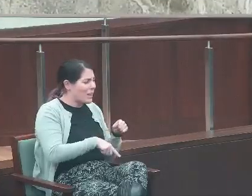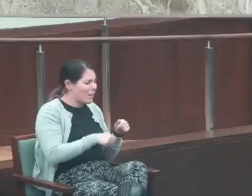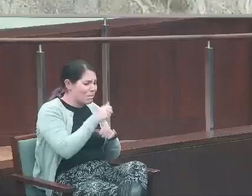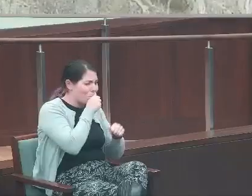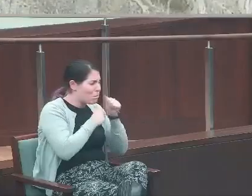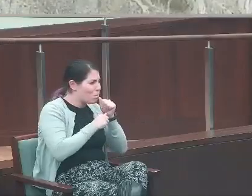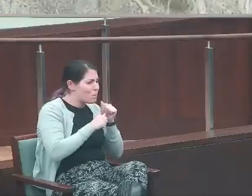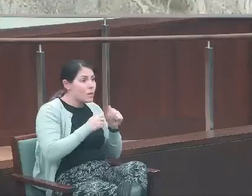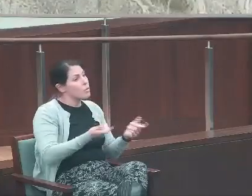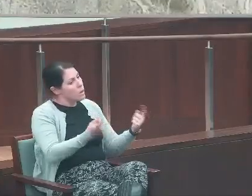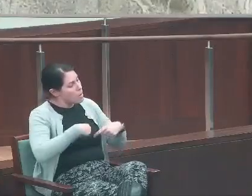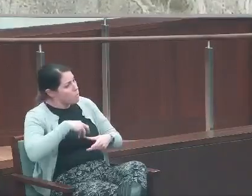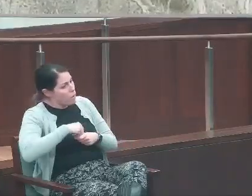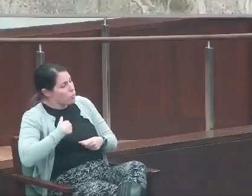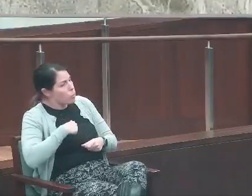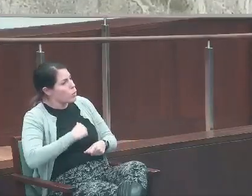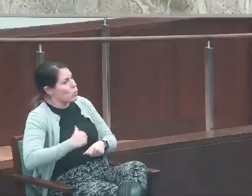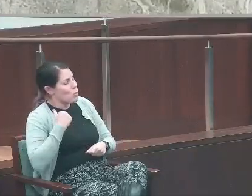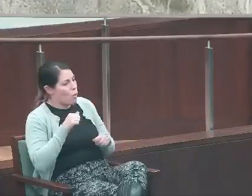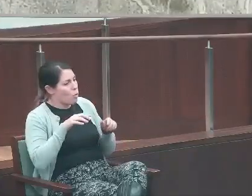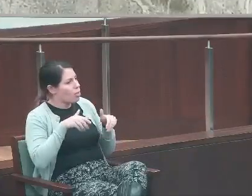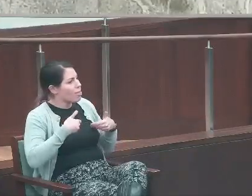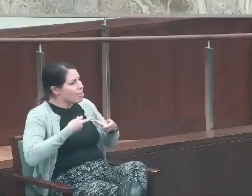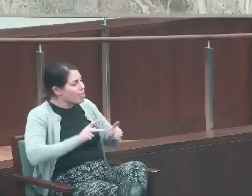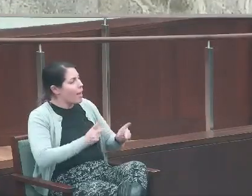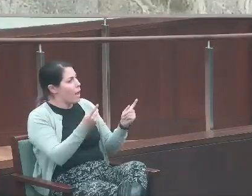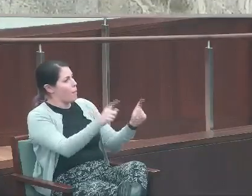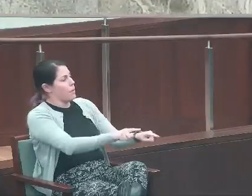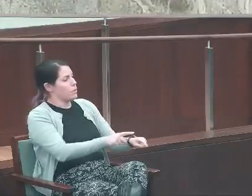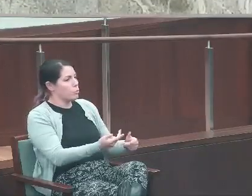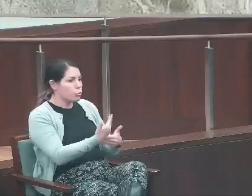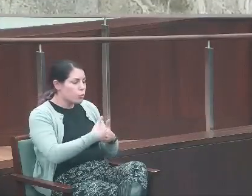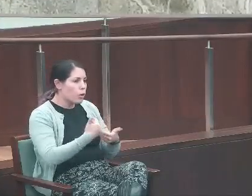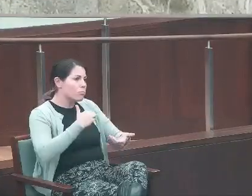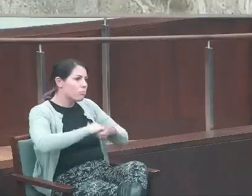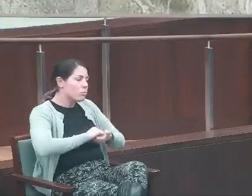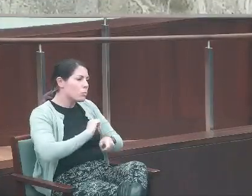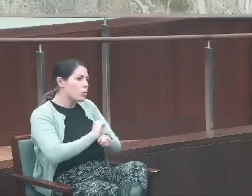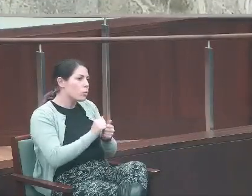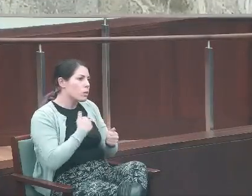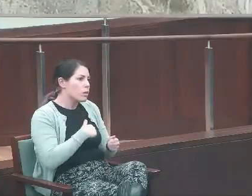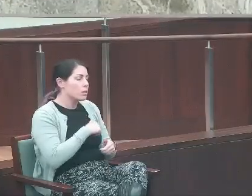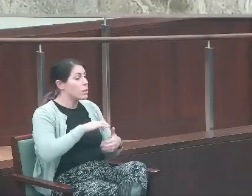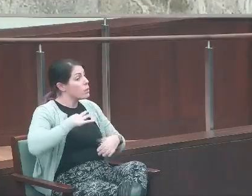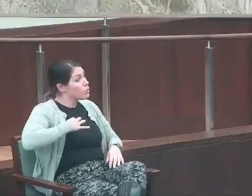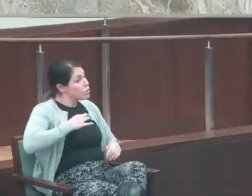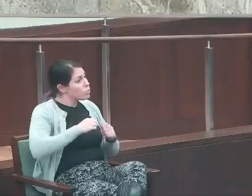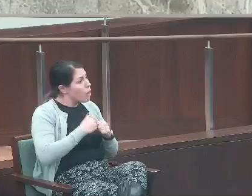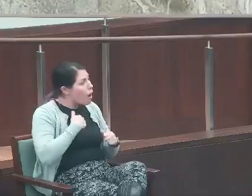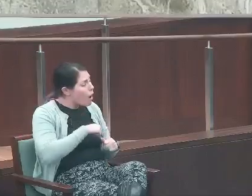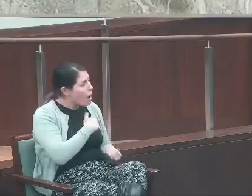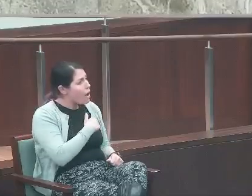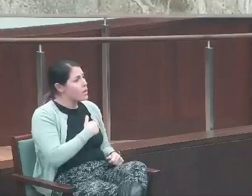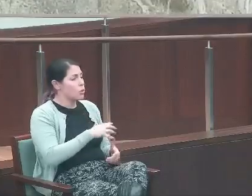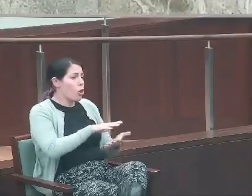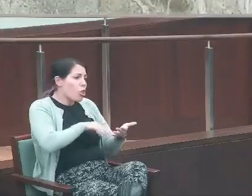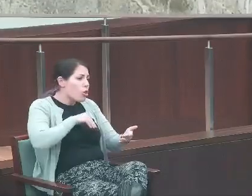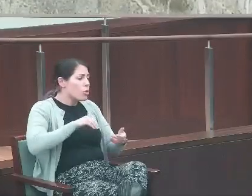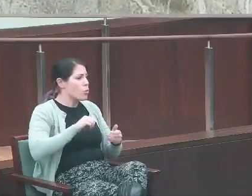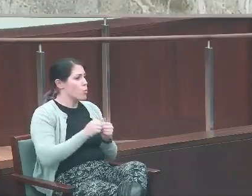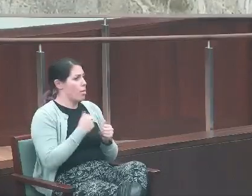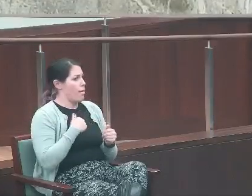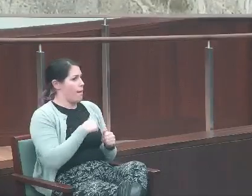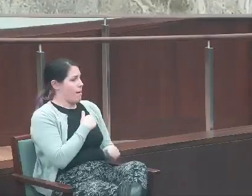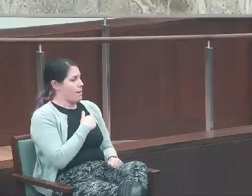let it burn. So join us, work with us, volunteer with us, learn with